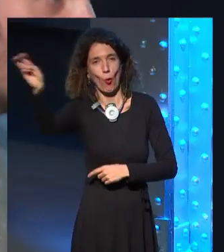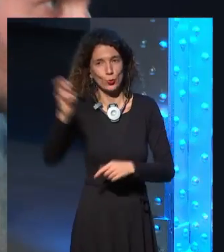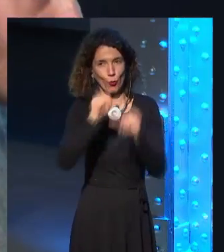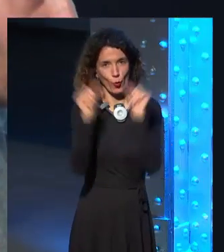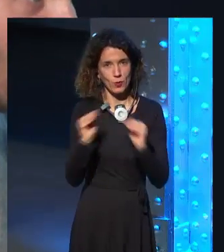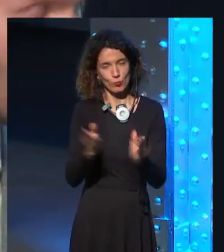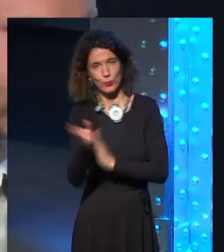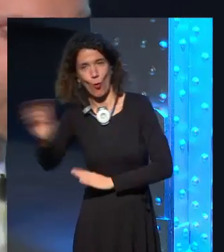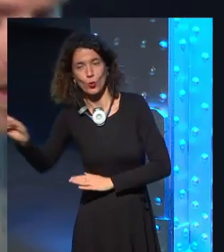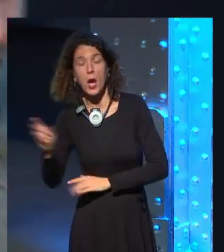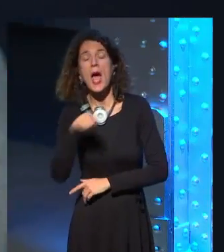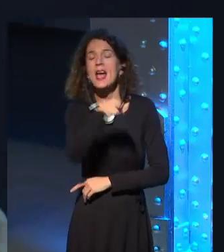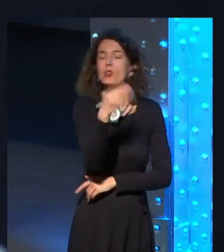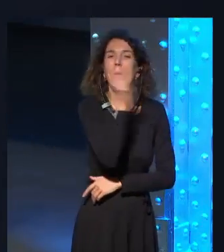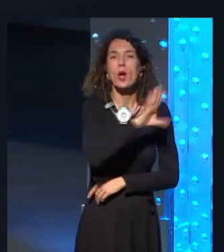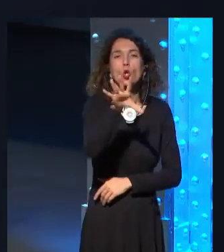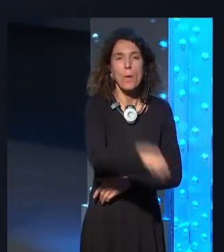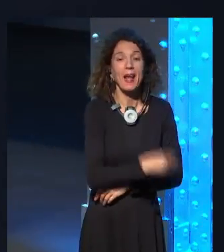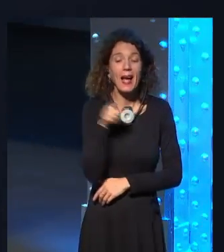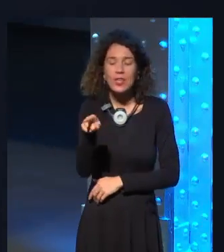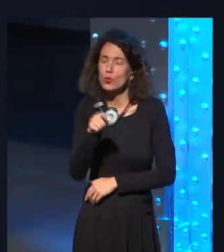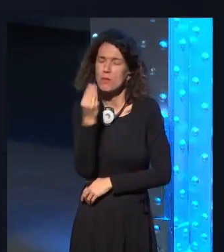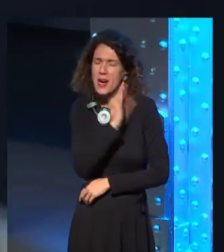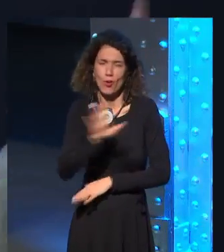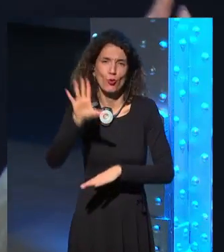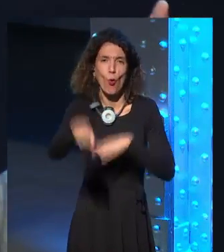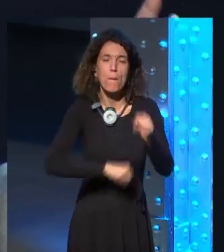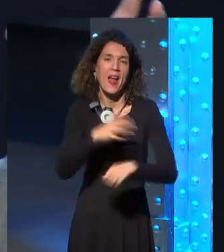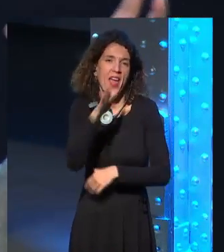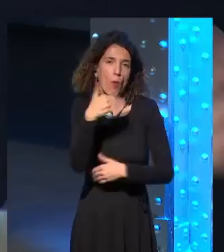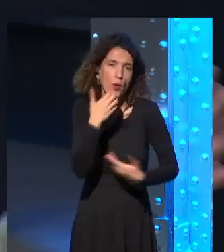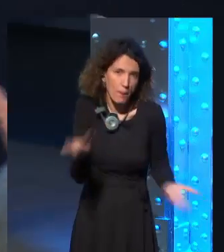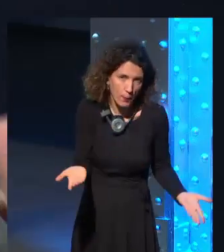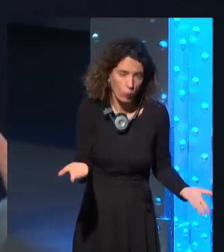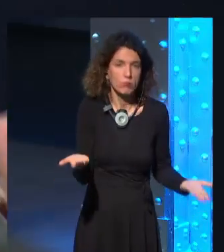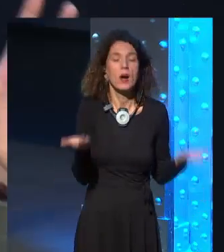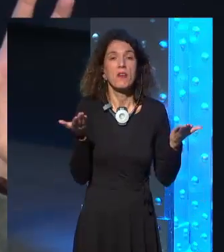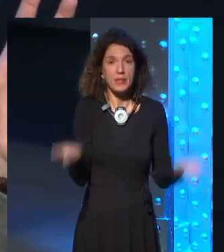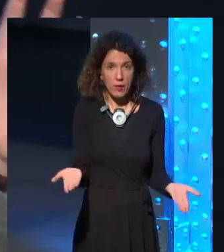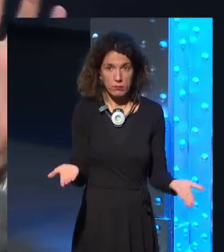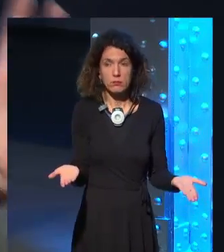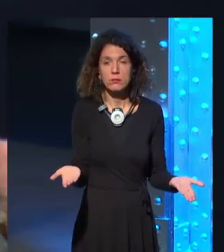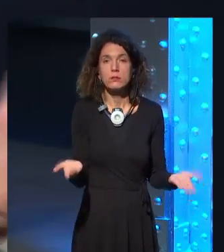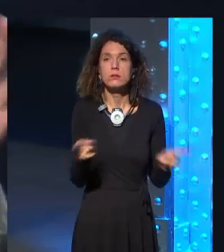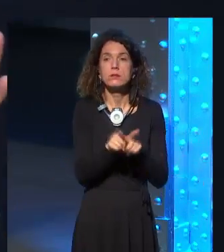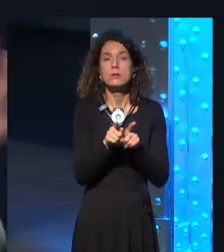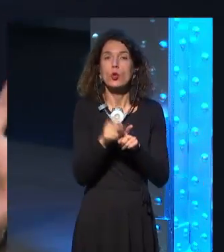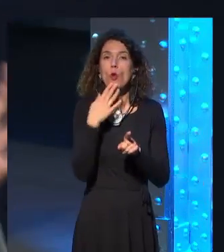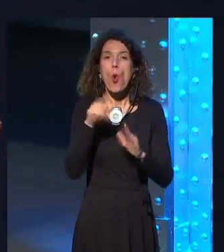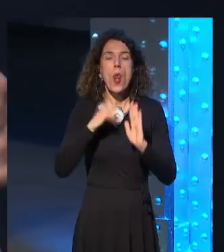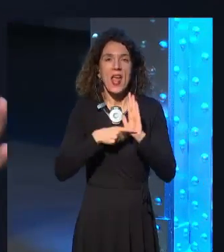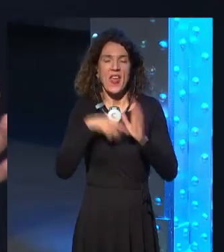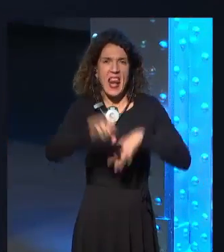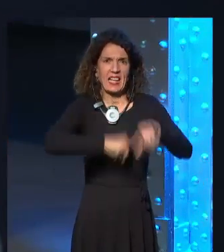the ultimate hygge aqua. So I think it's the law of the jungle. It's when something